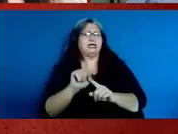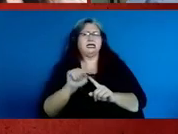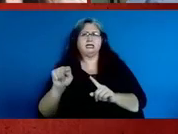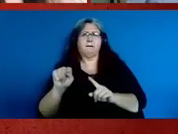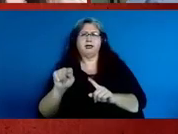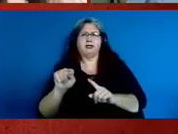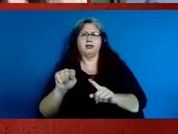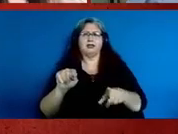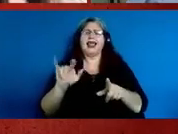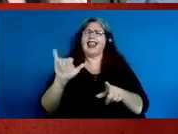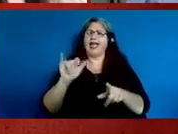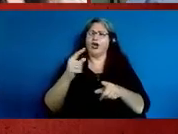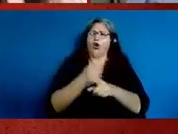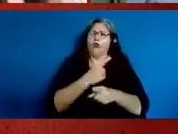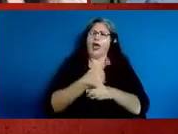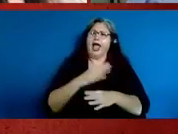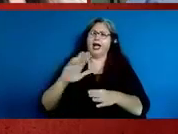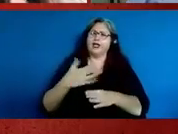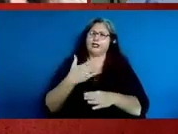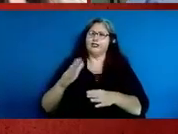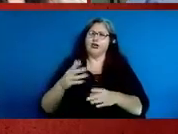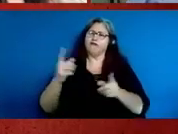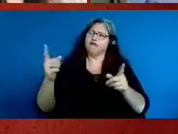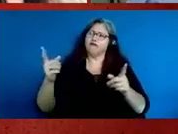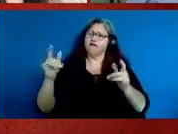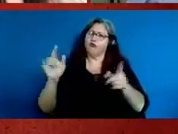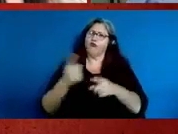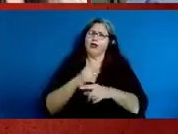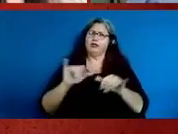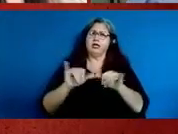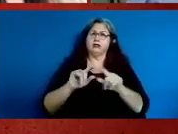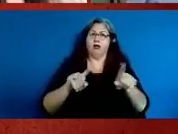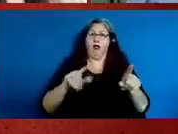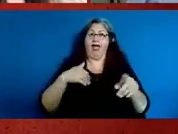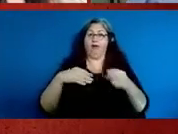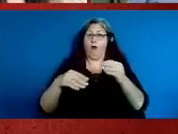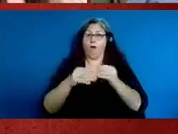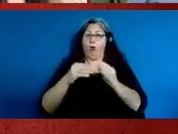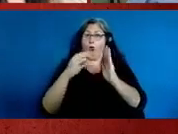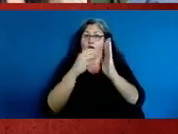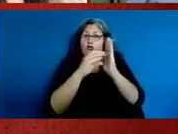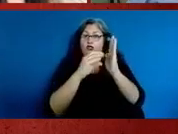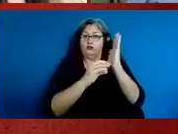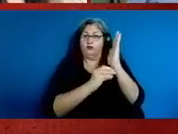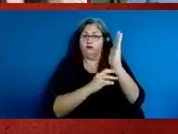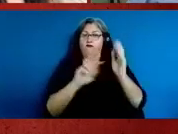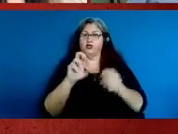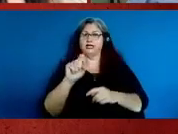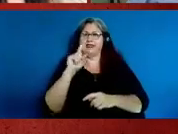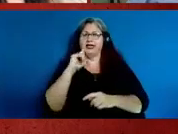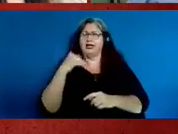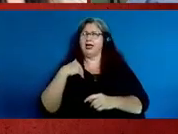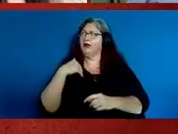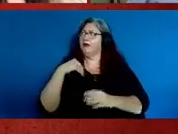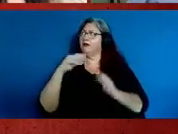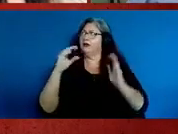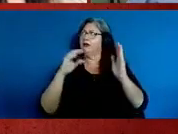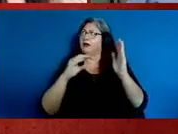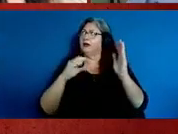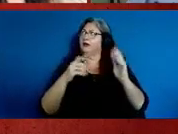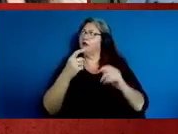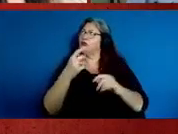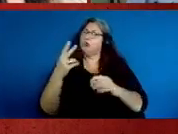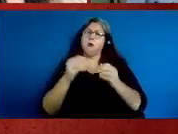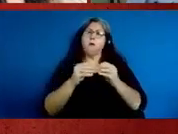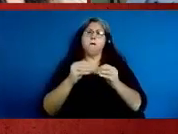like a regular song should be. Yeah, like a regular song. It has extra verses, right? It has like there's just like an extra, like a couple of extra verses,